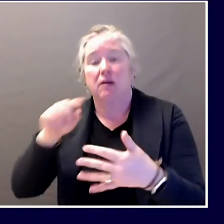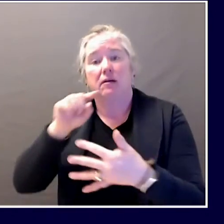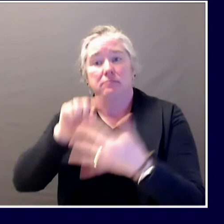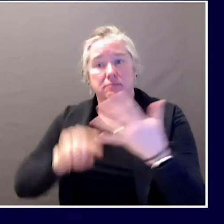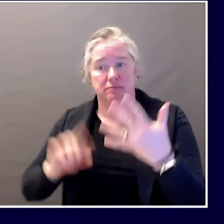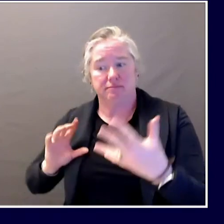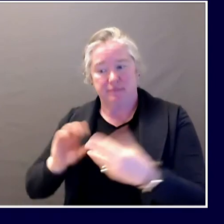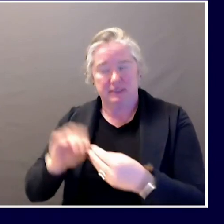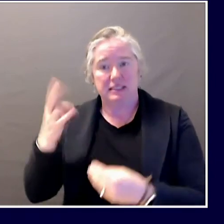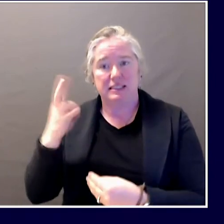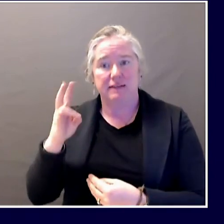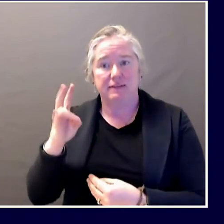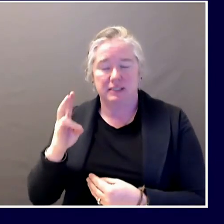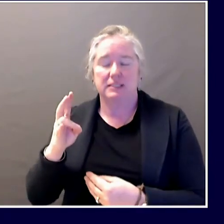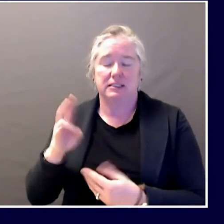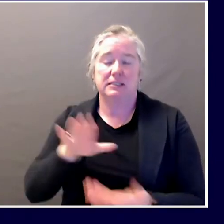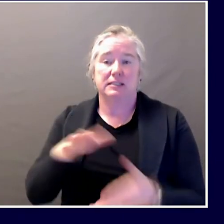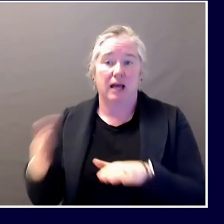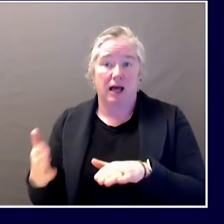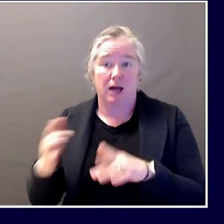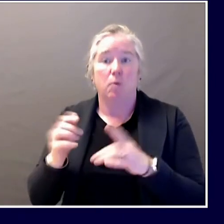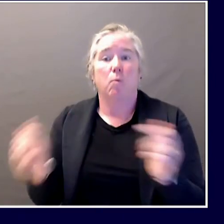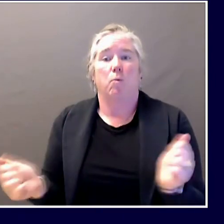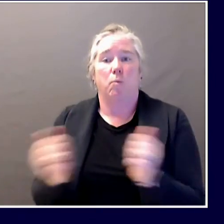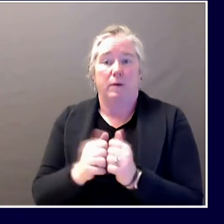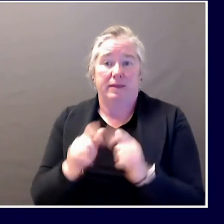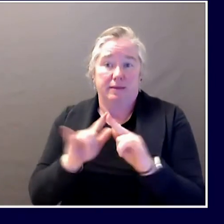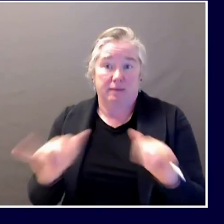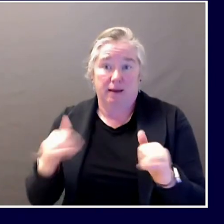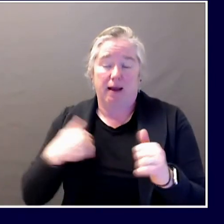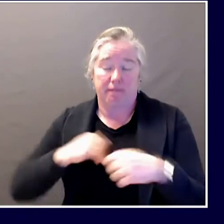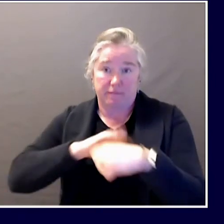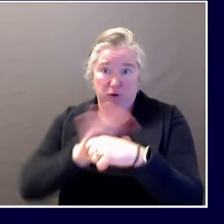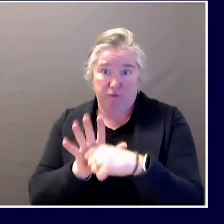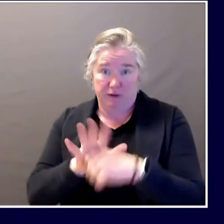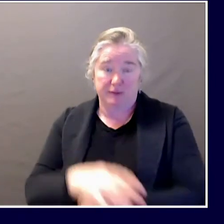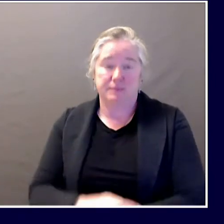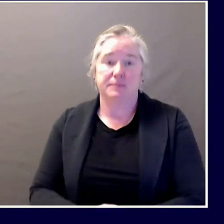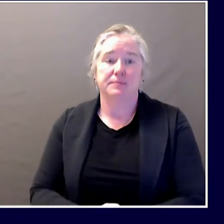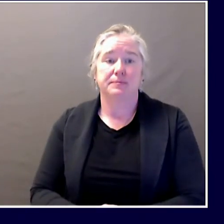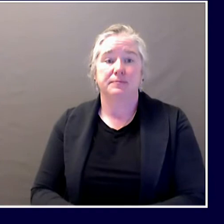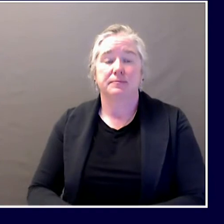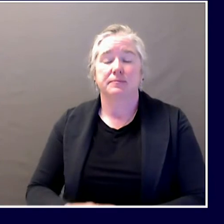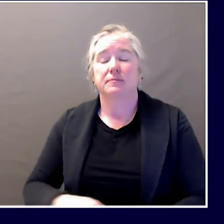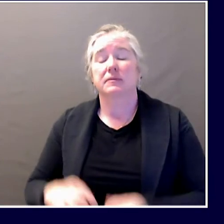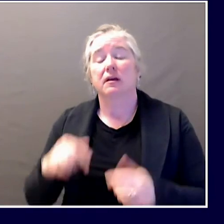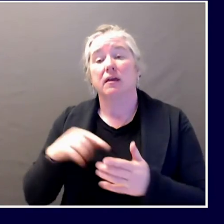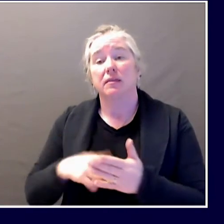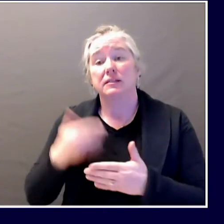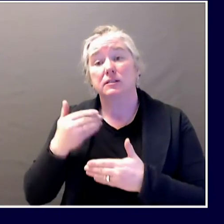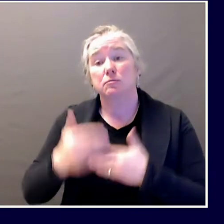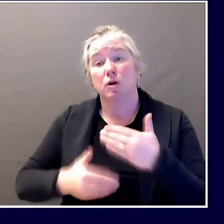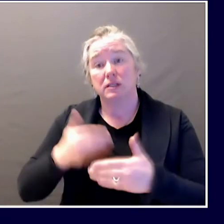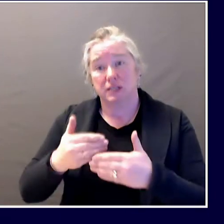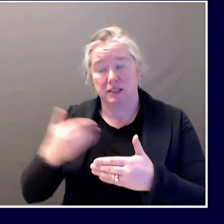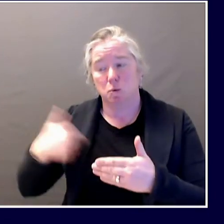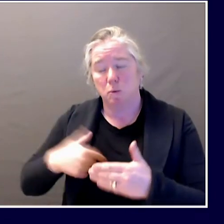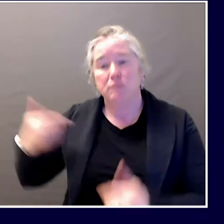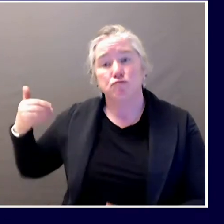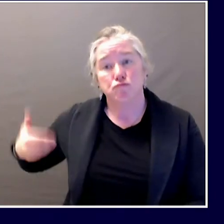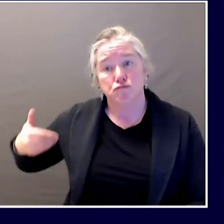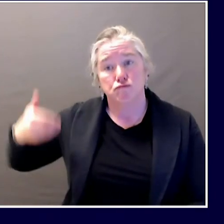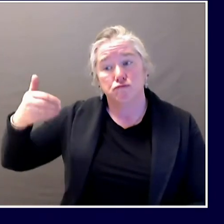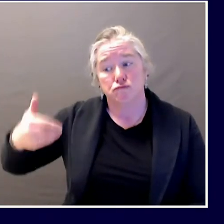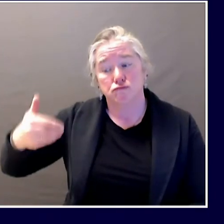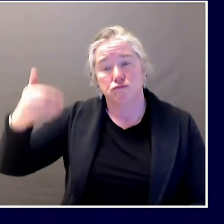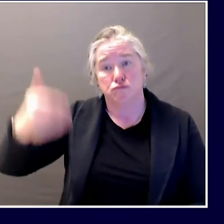a cause of their death. As I've talked about, we undertake this process on an ongoing basis, where we scan